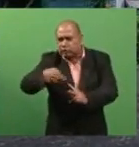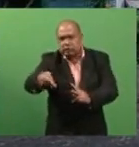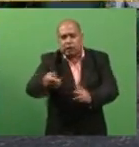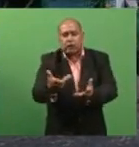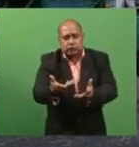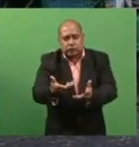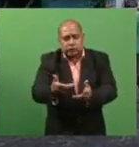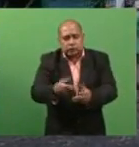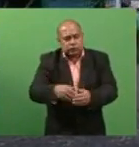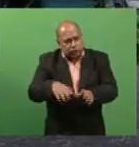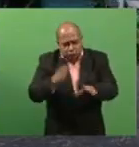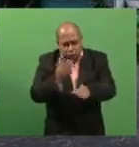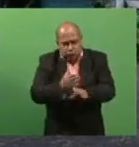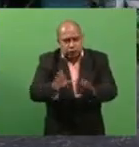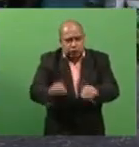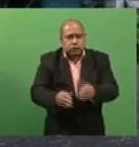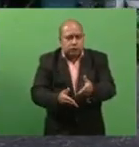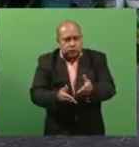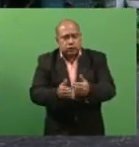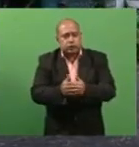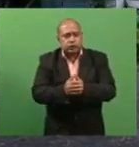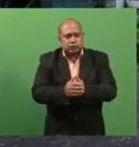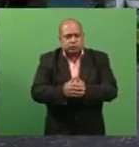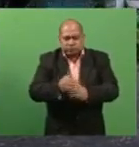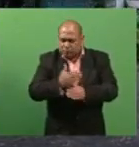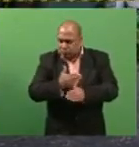there is no other way we can work it out.